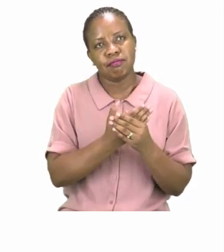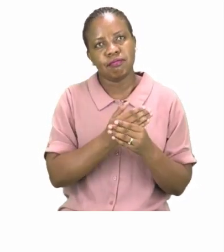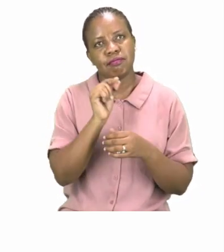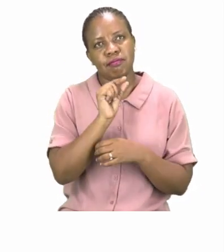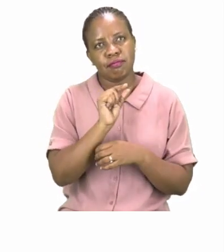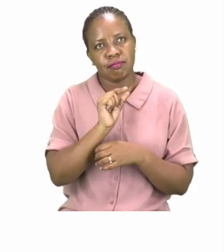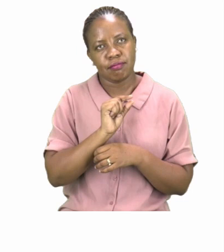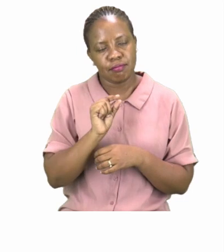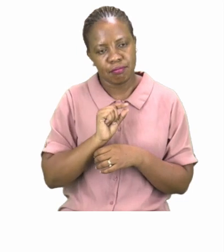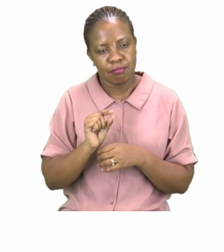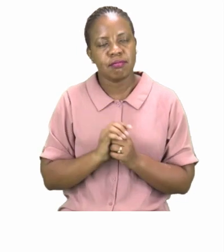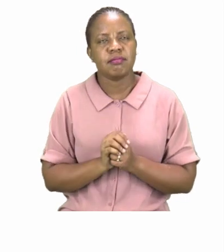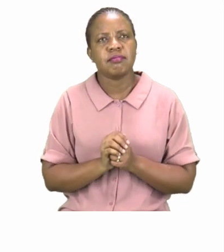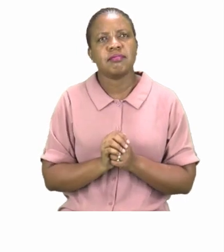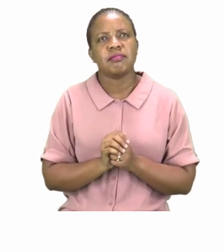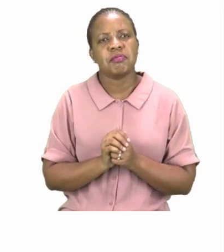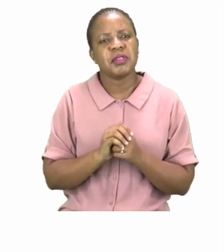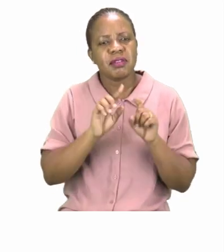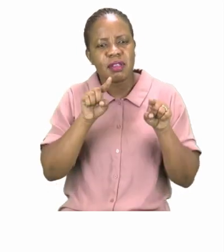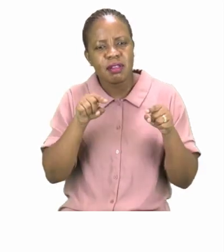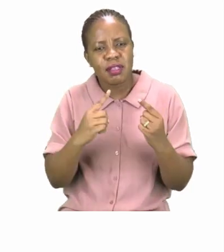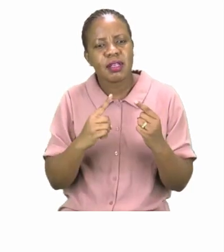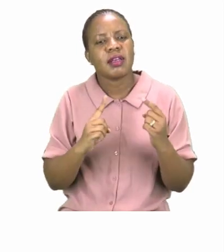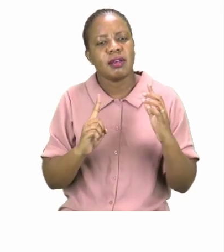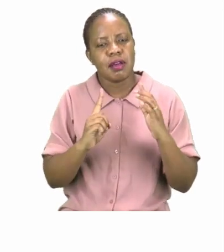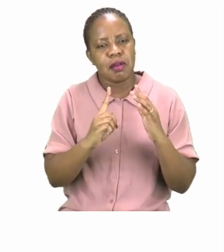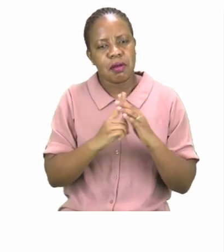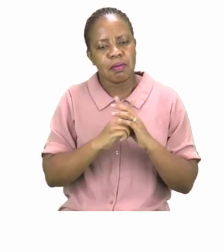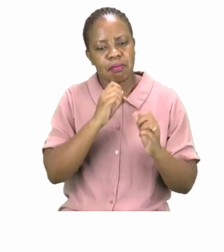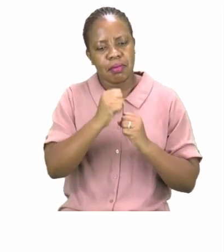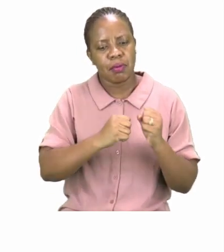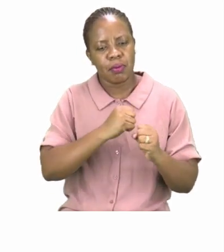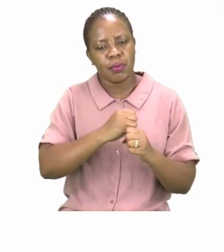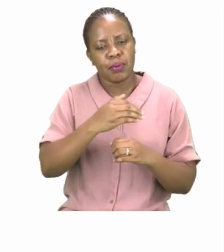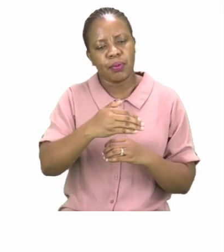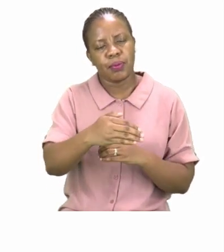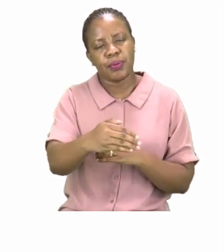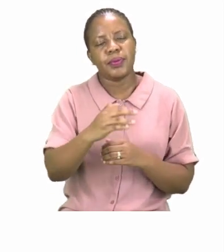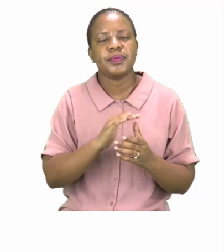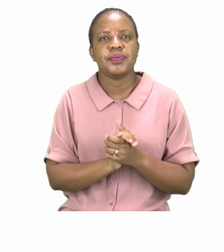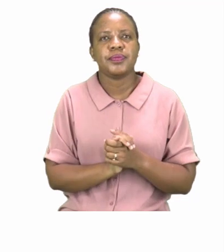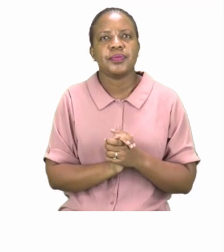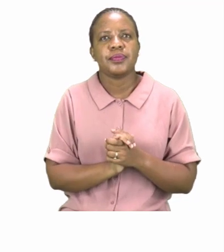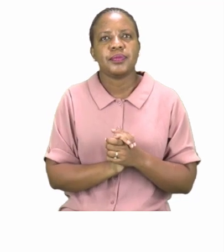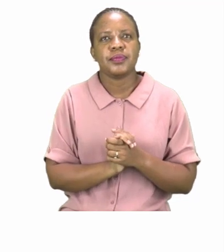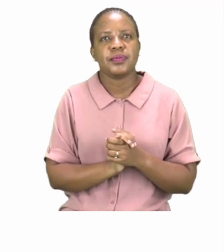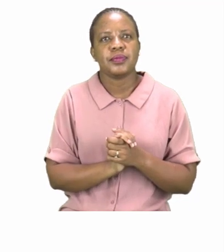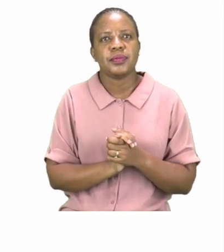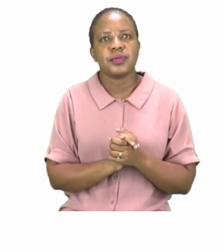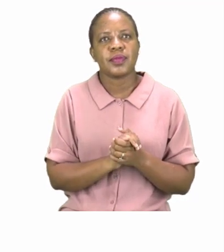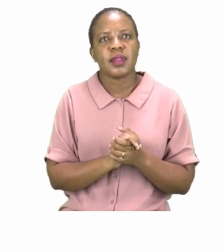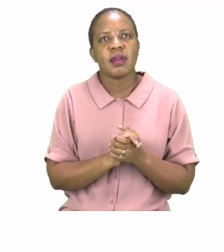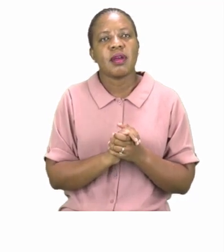during the year. The first word you can see that the boy is pointing at is